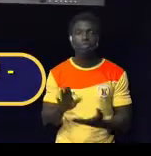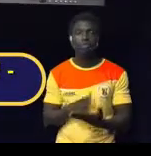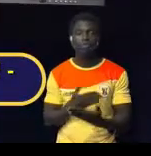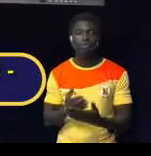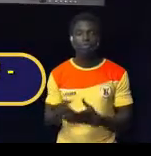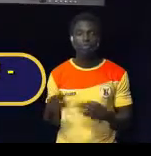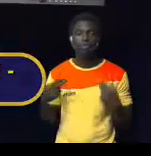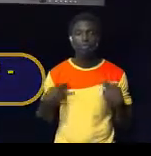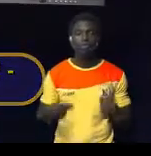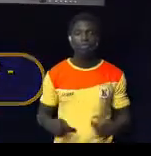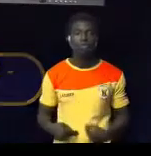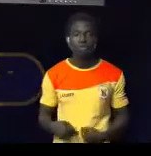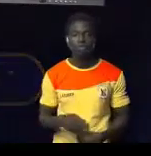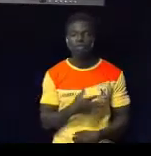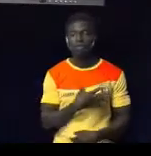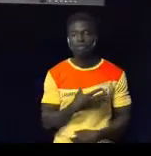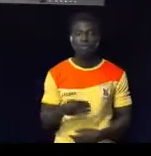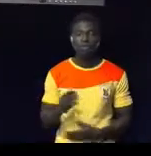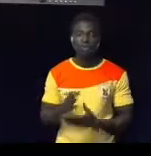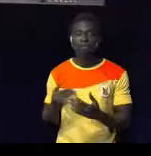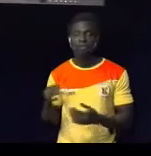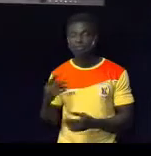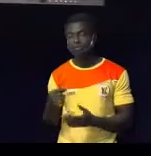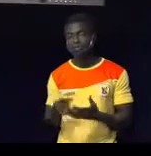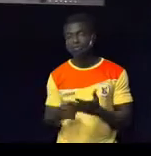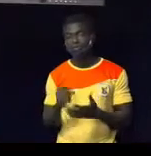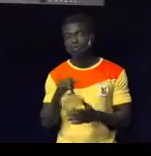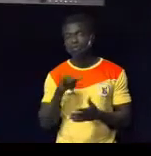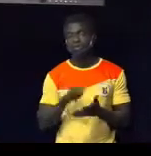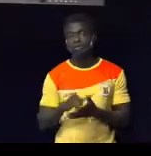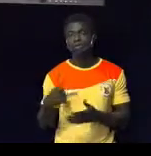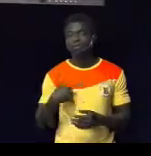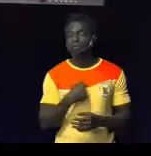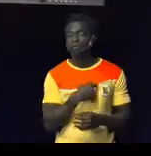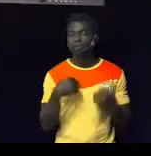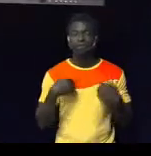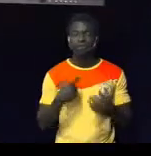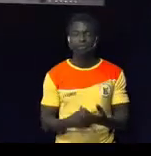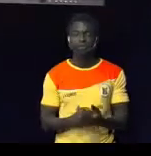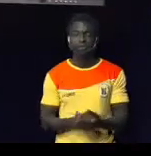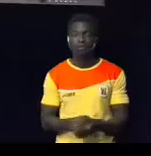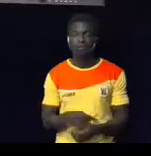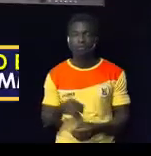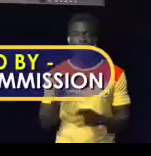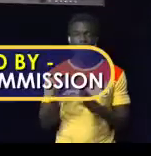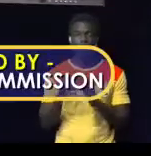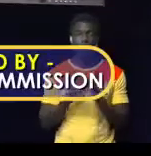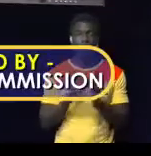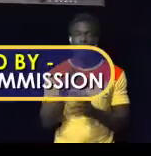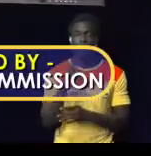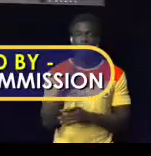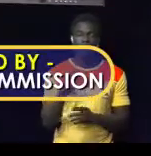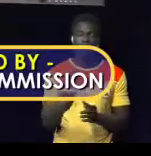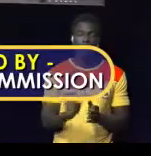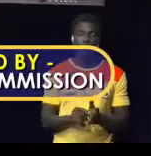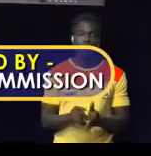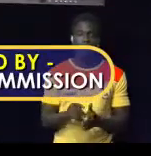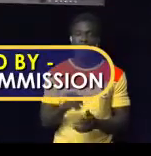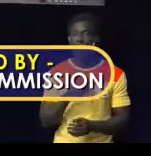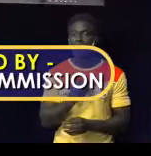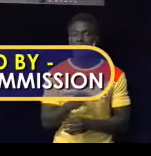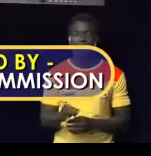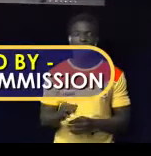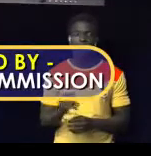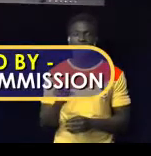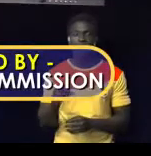system, music, earth, and some of the ones we have discussed in today's lesson. State two advantages